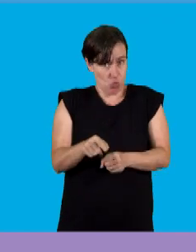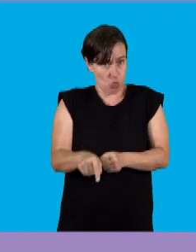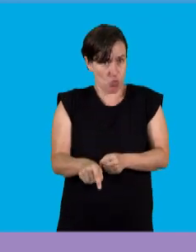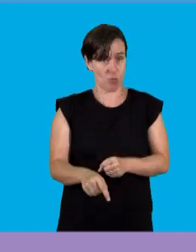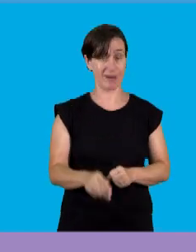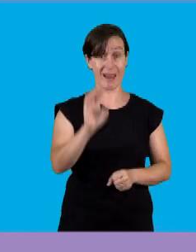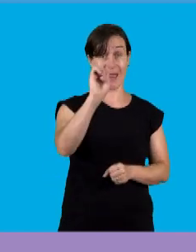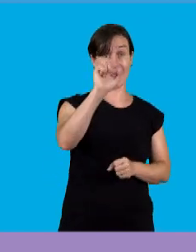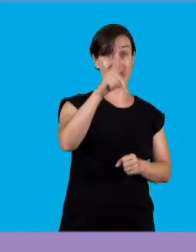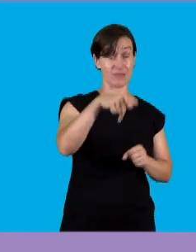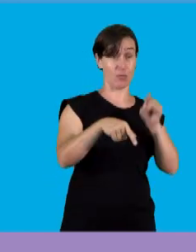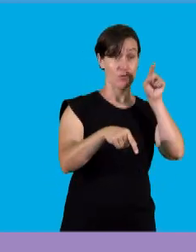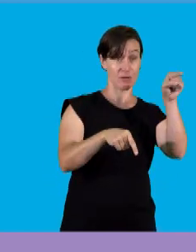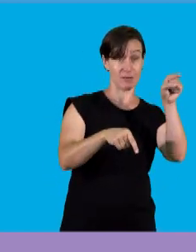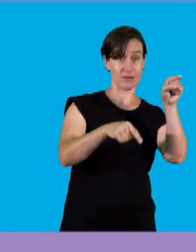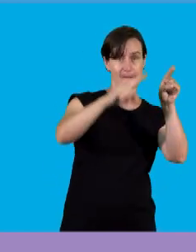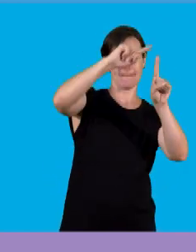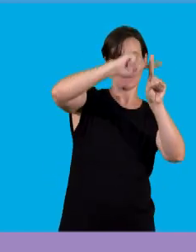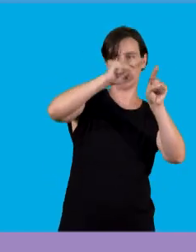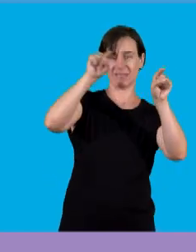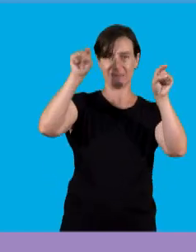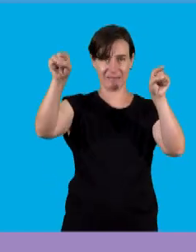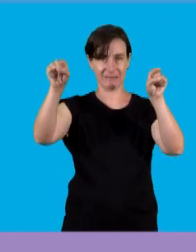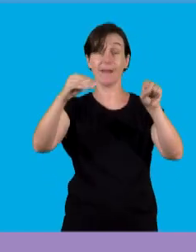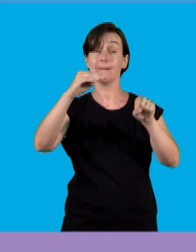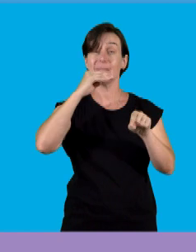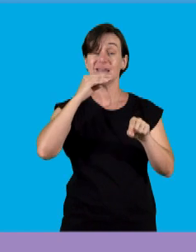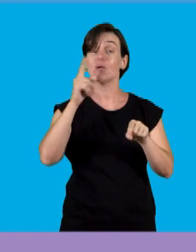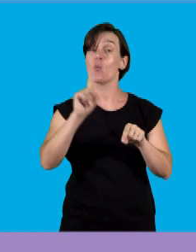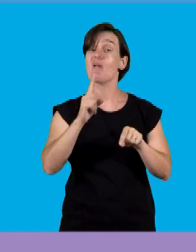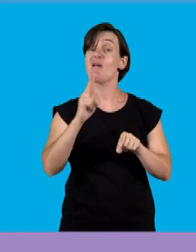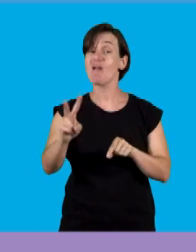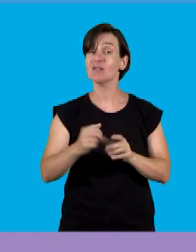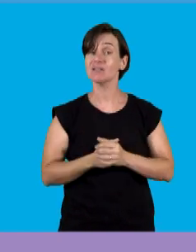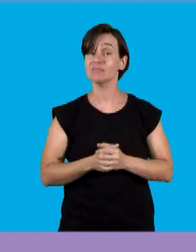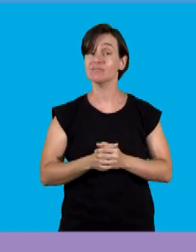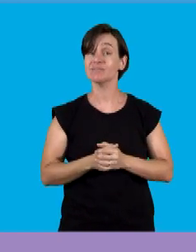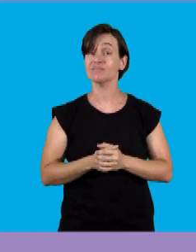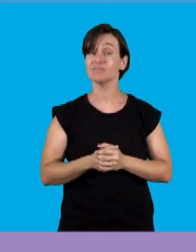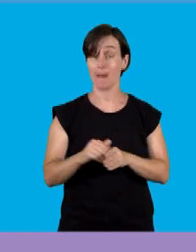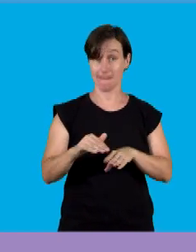there and we are going to add those exponents. So our answer is going to be a